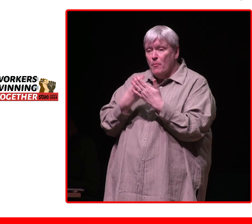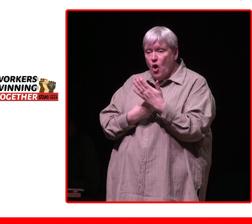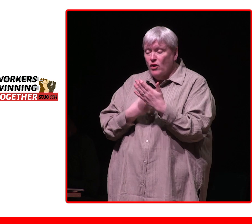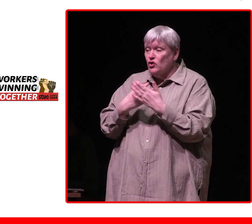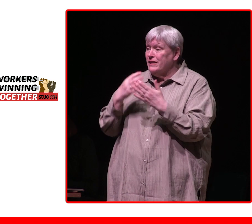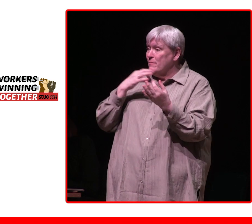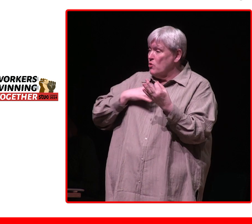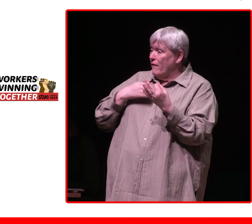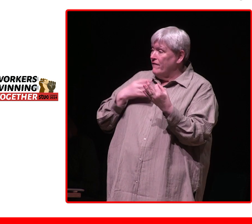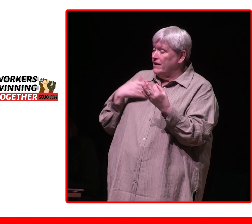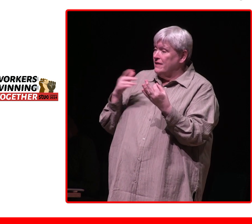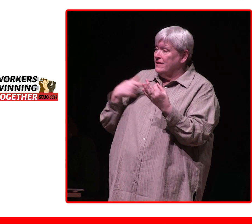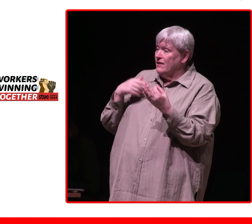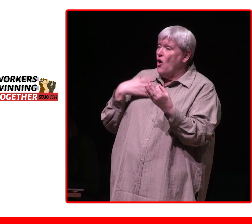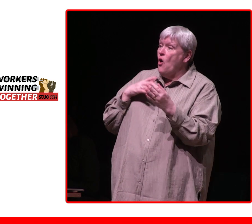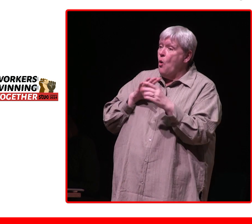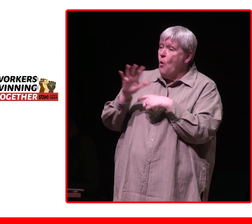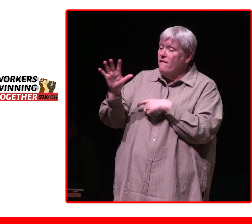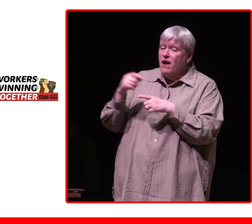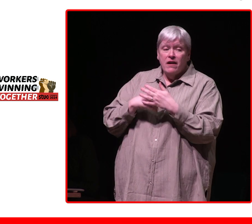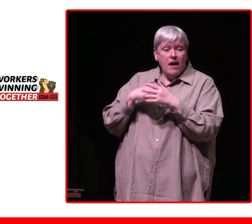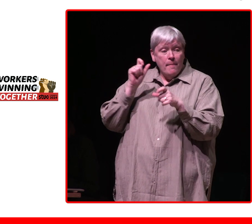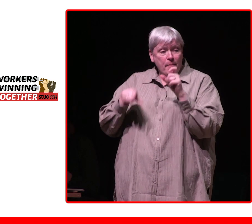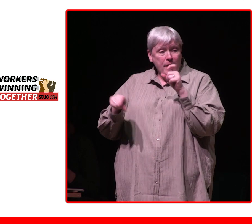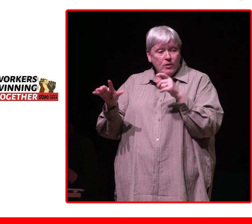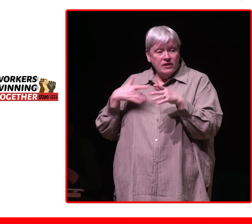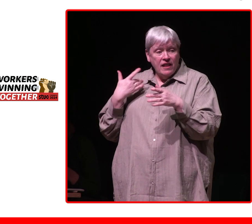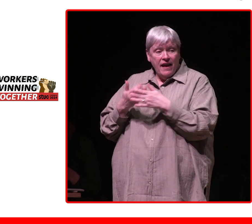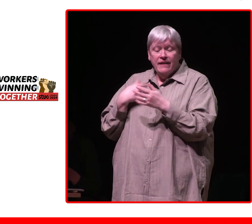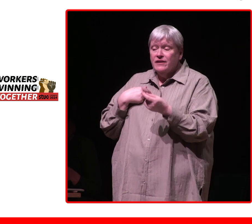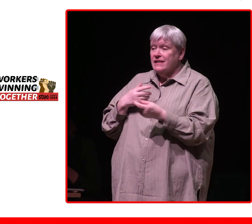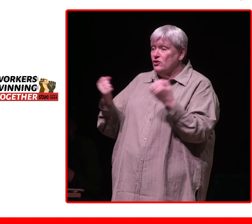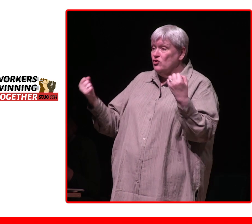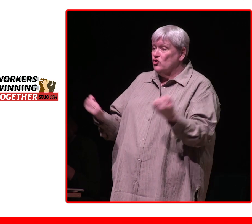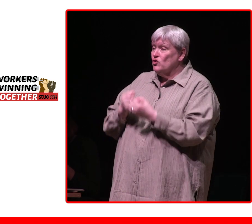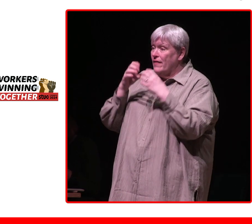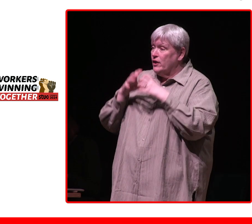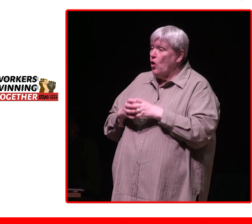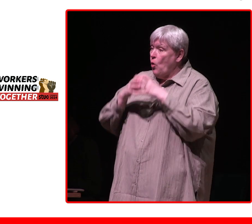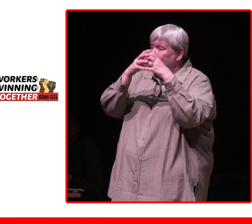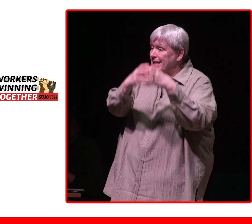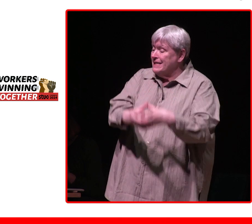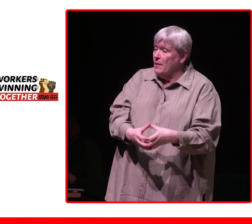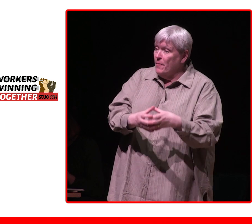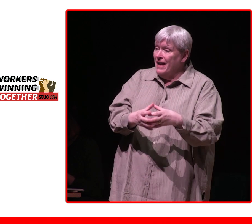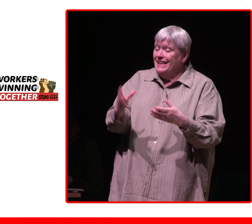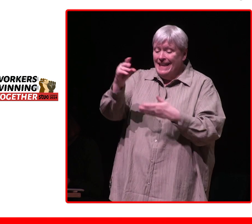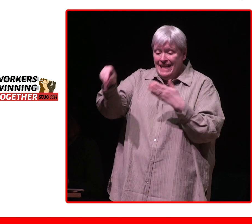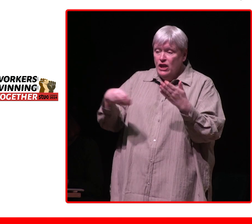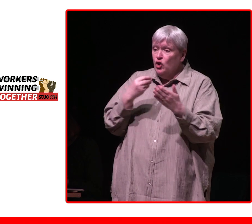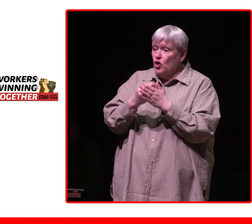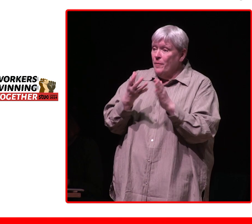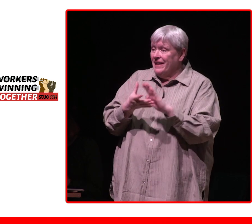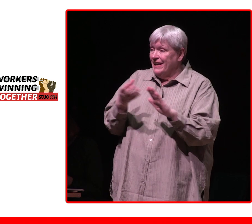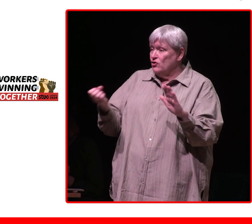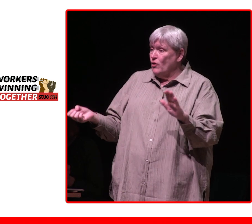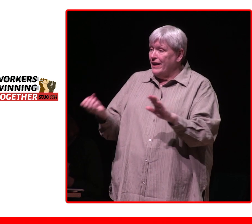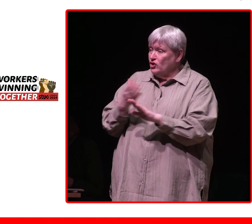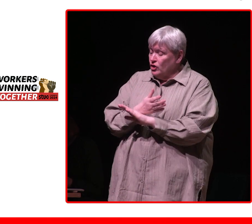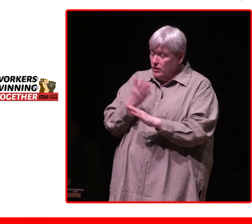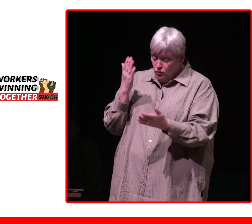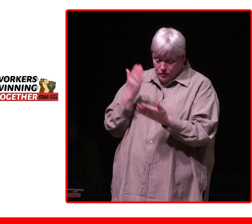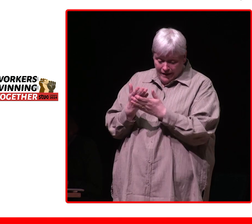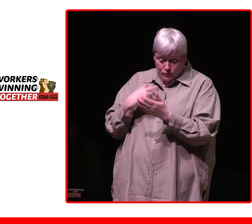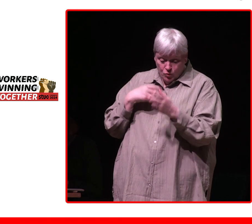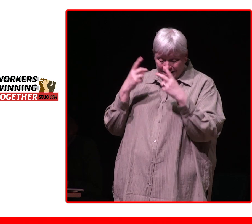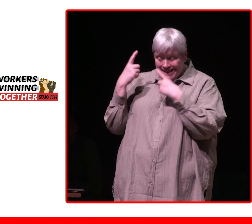people's lives and normalise and strengthen colonialism and economic extraction. If we seek to create